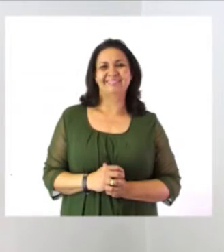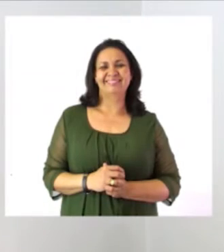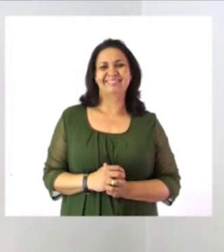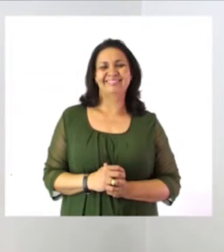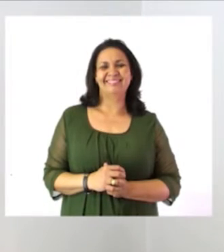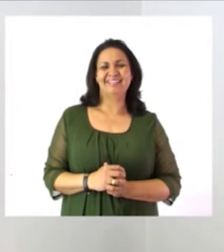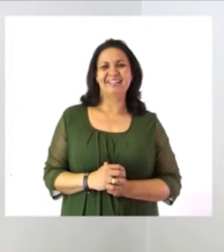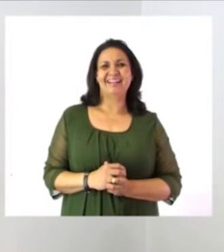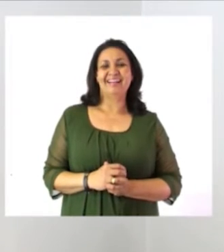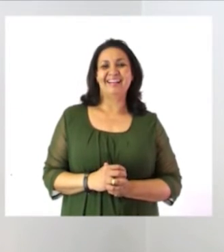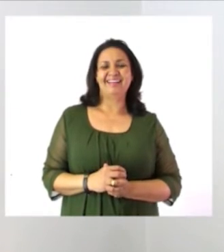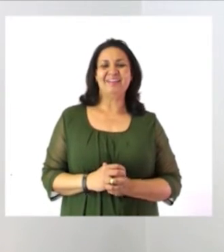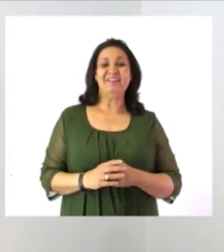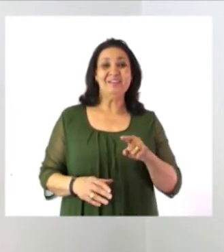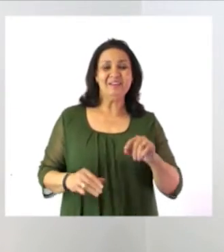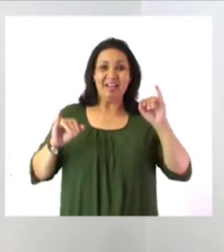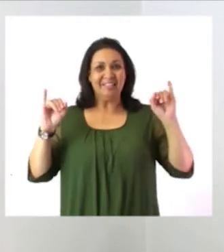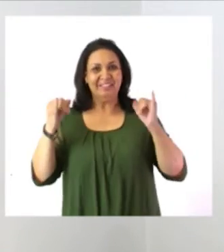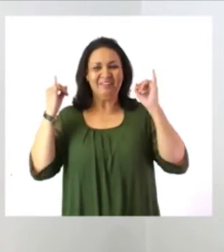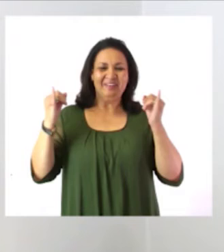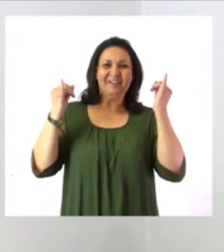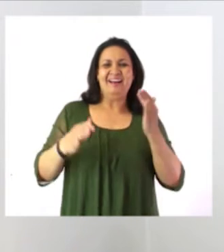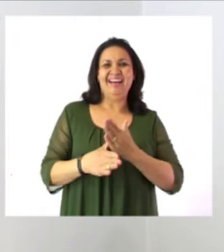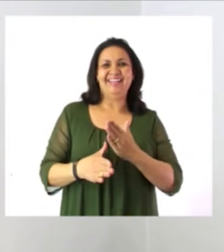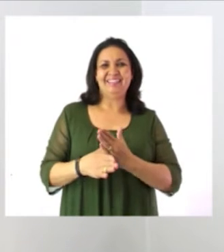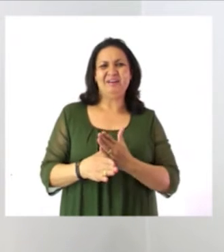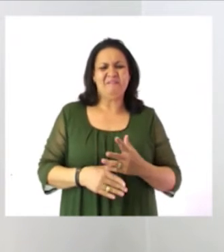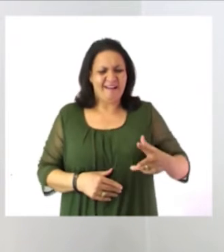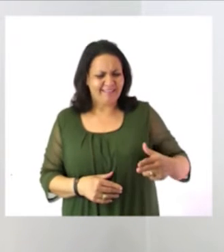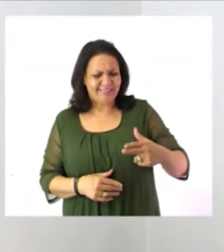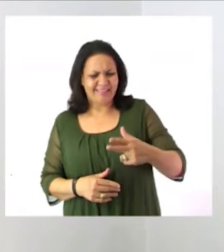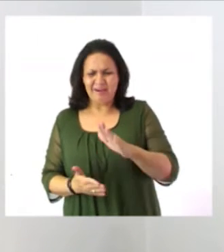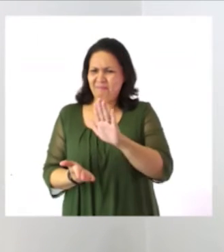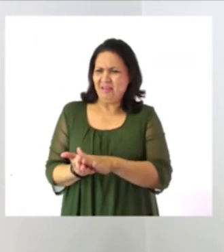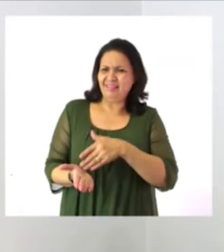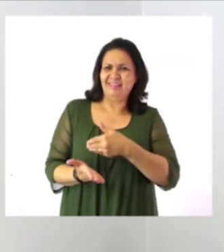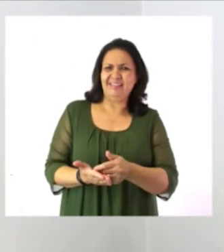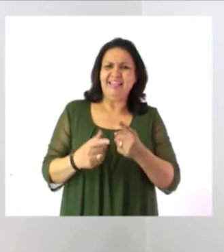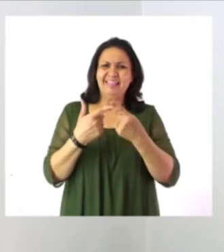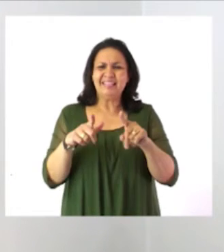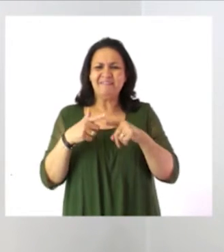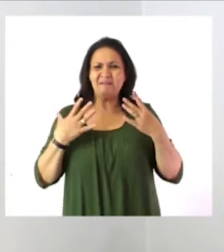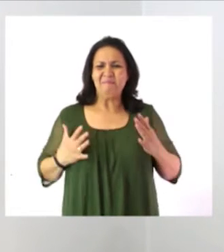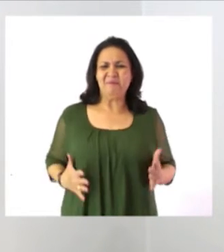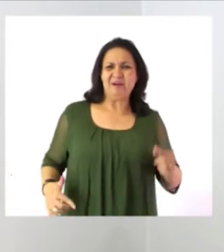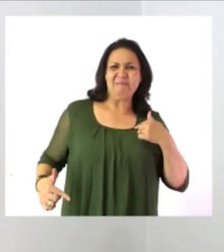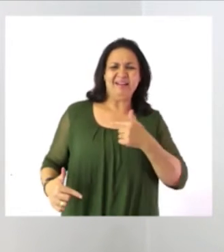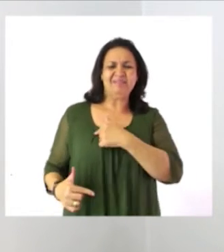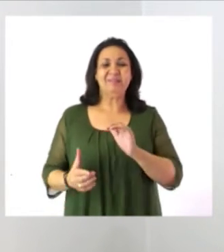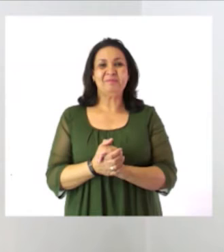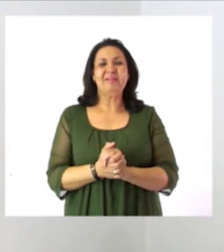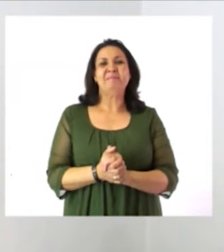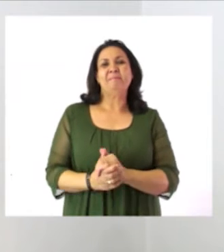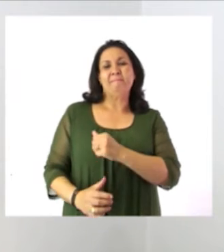I'm sure you enjoyed your previous lesson of cutting and pasting different body parts with mommy and daddy. But